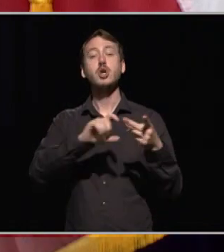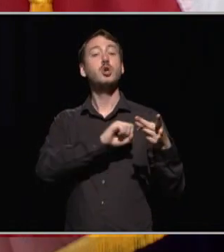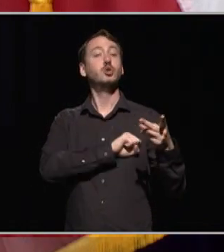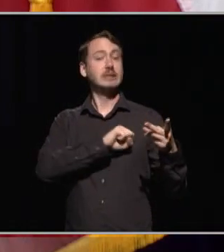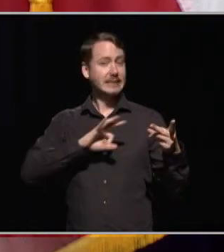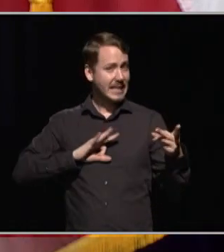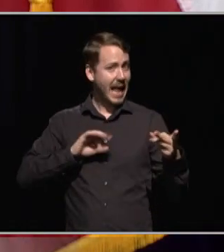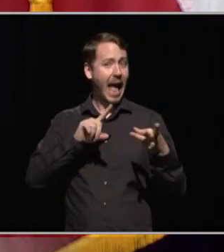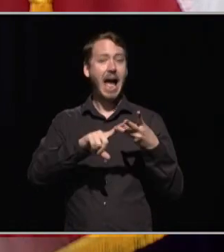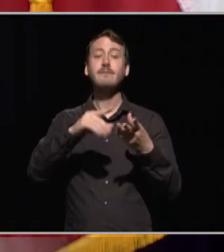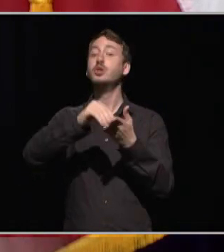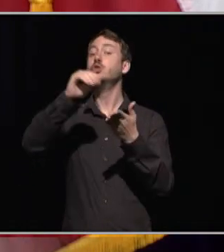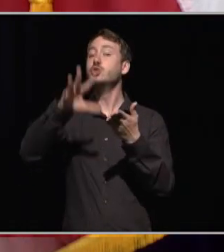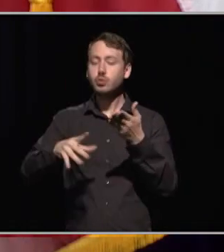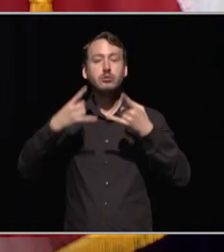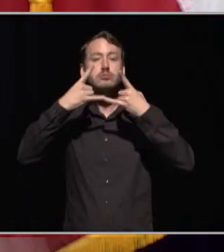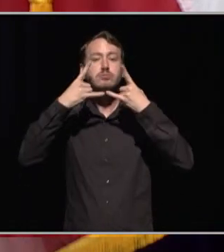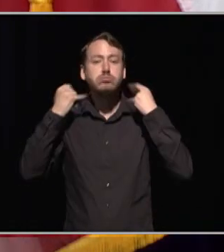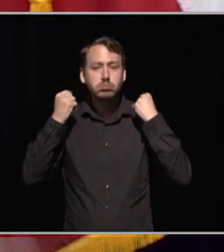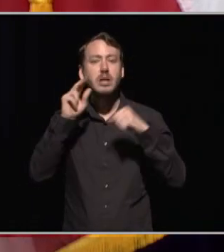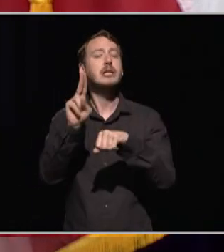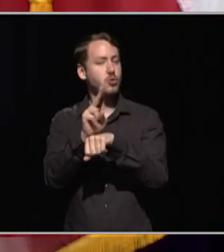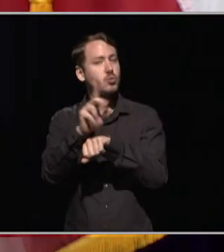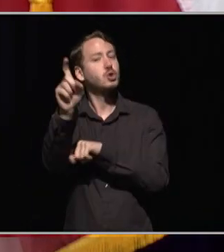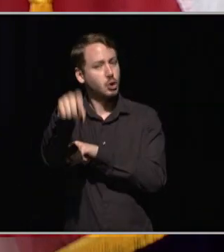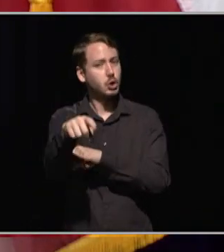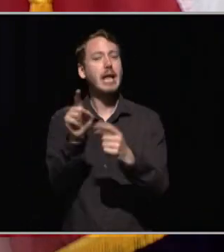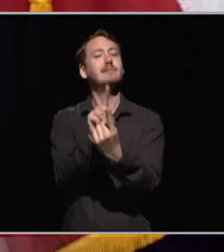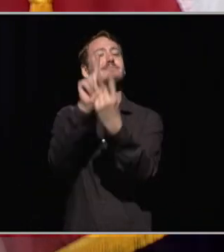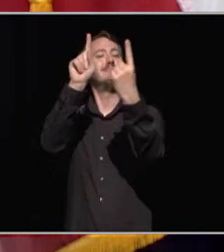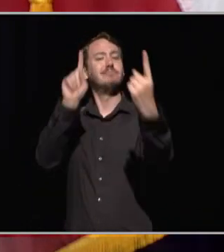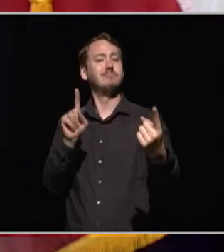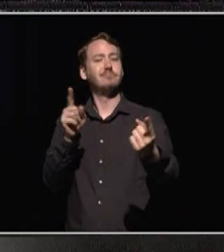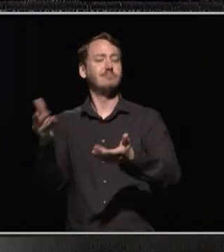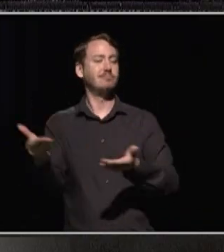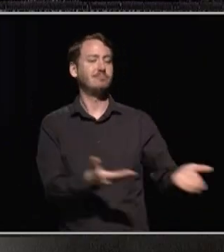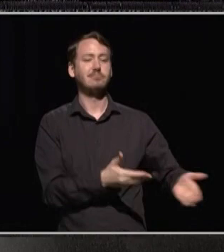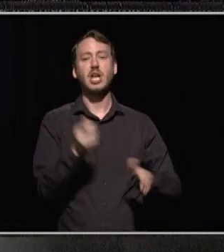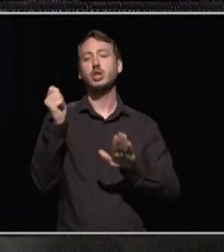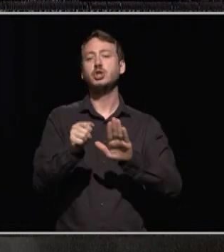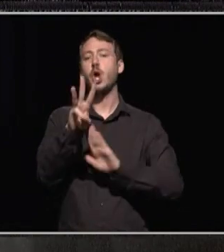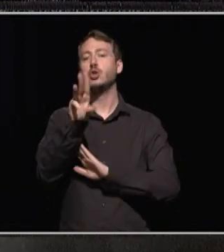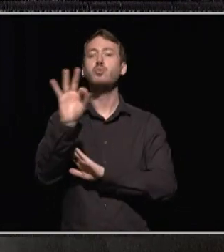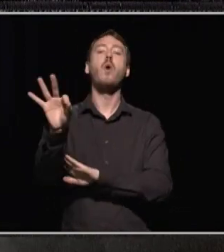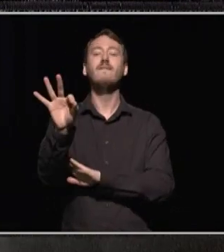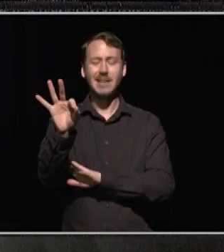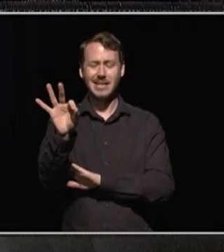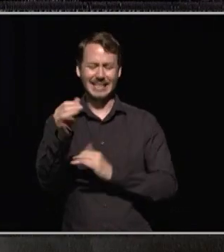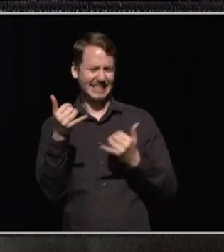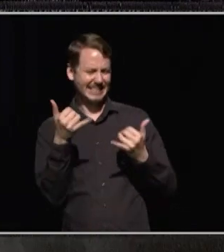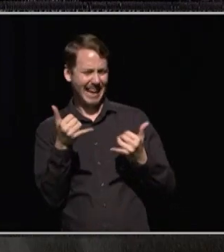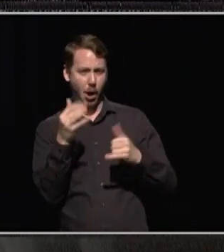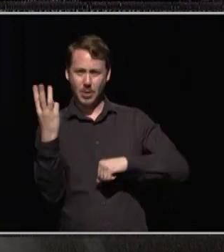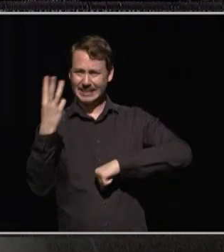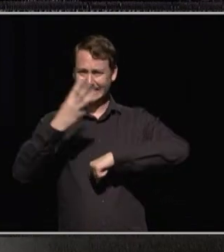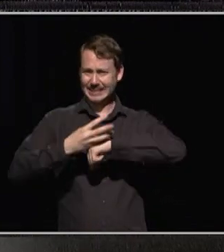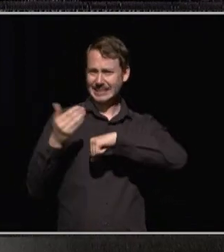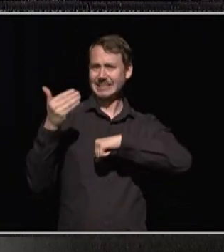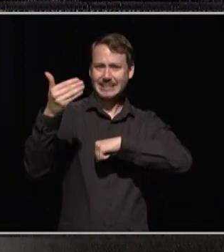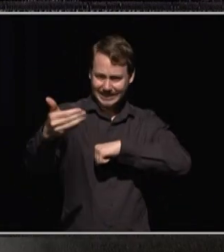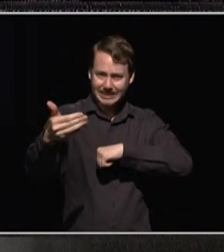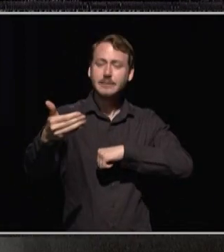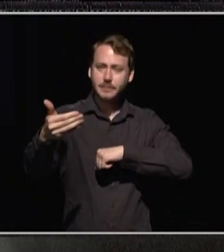wear masks and practice physical distancing. Let me turn it over to Judge Wolf. Yeah, we're only, 6 days away